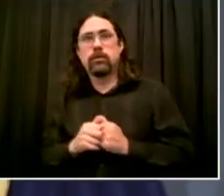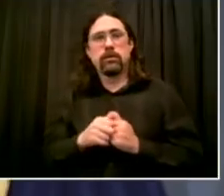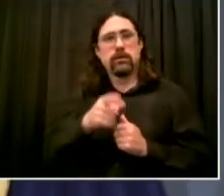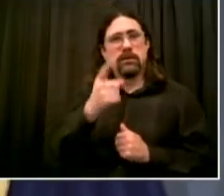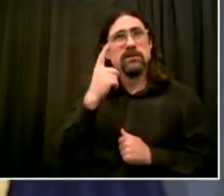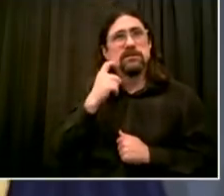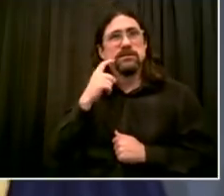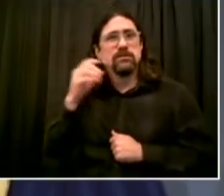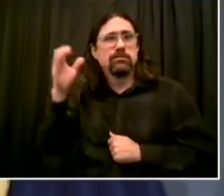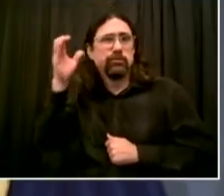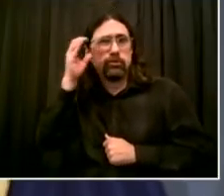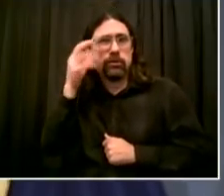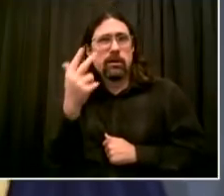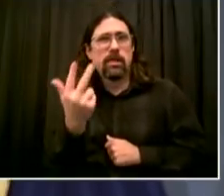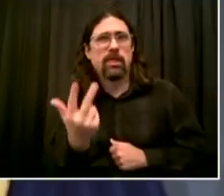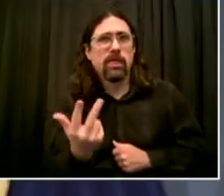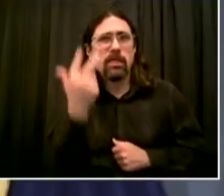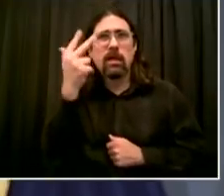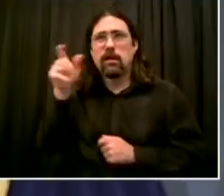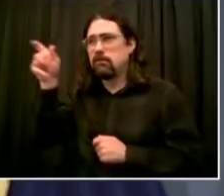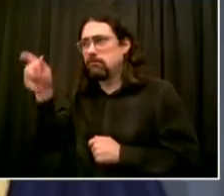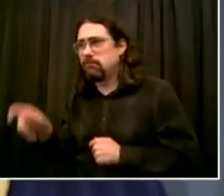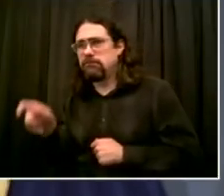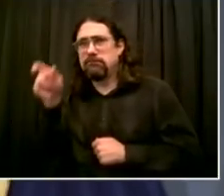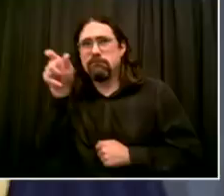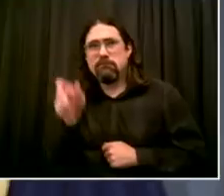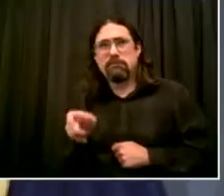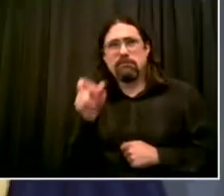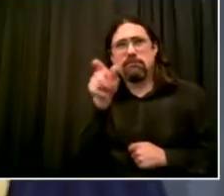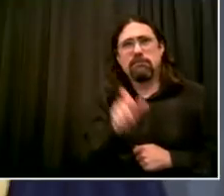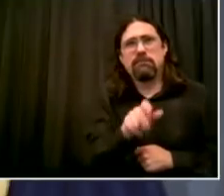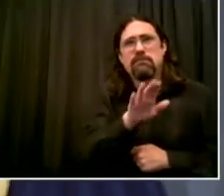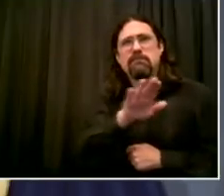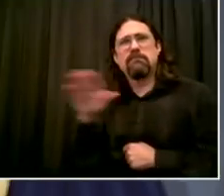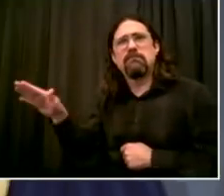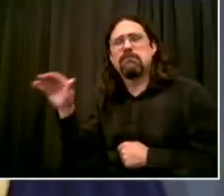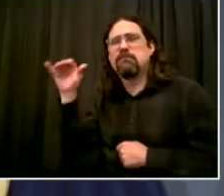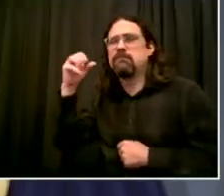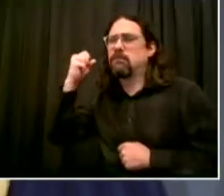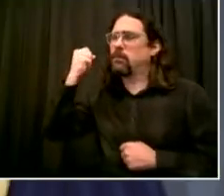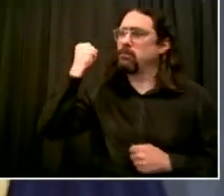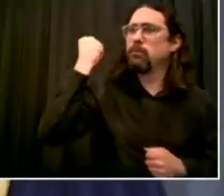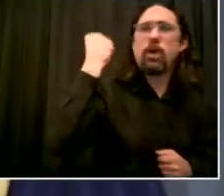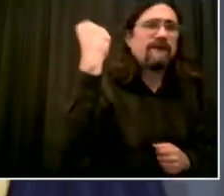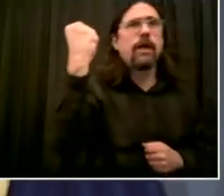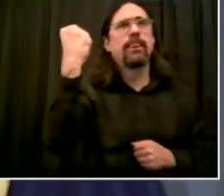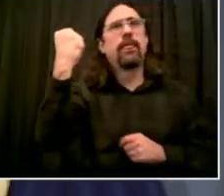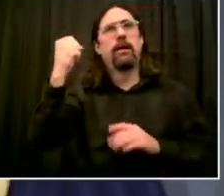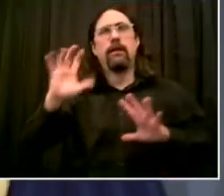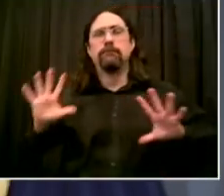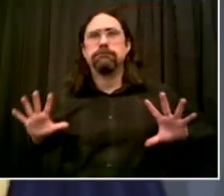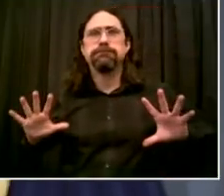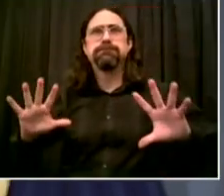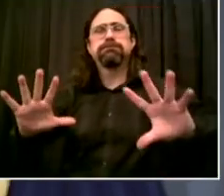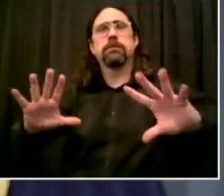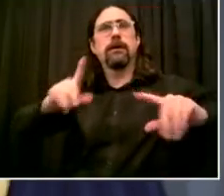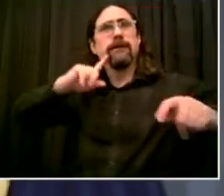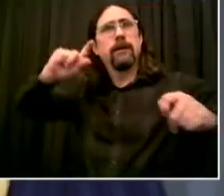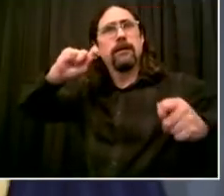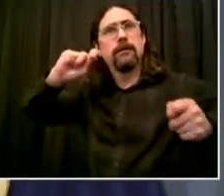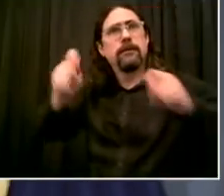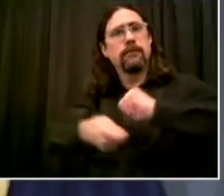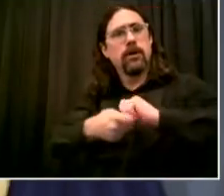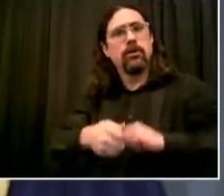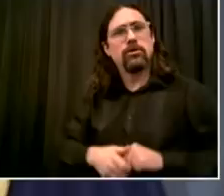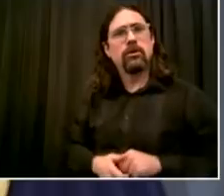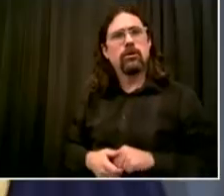have a solution. They have seen the pain. They will tell you just how real it is. They have seen the disparity. They will take a